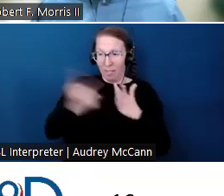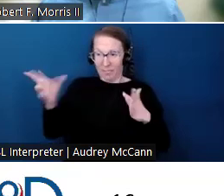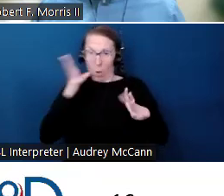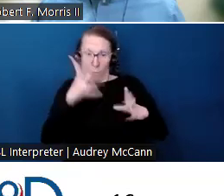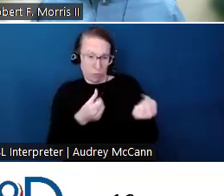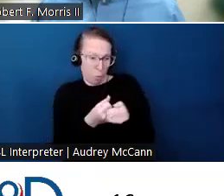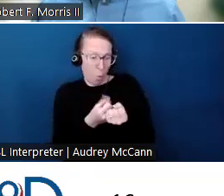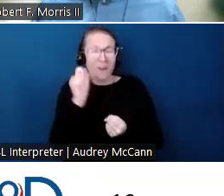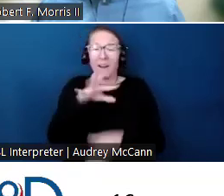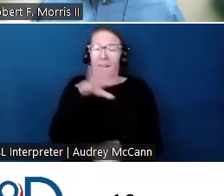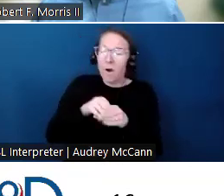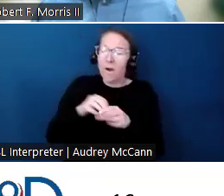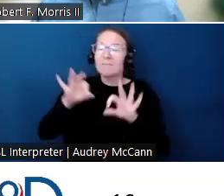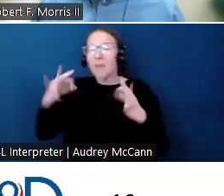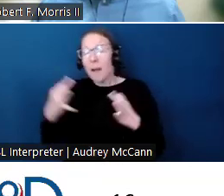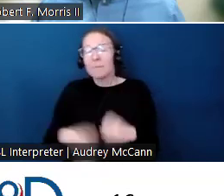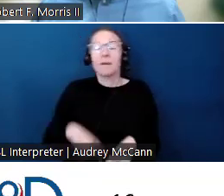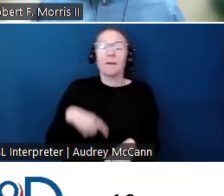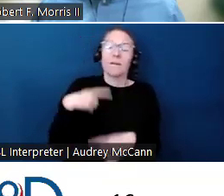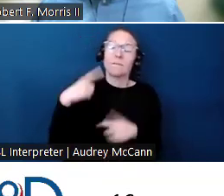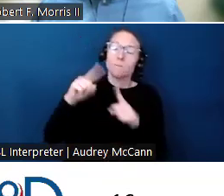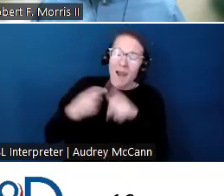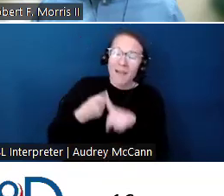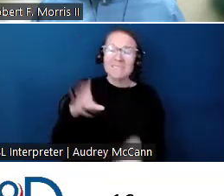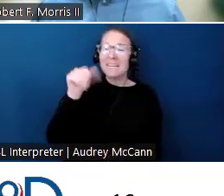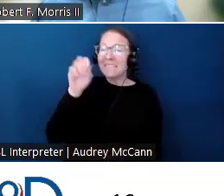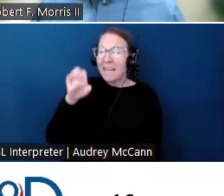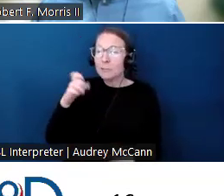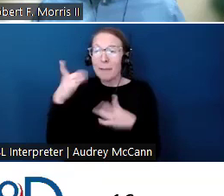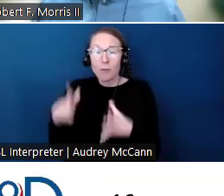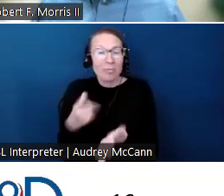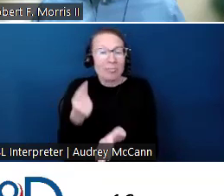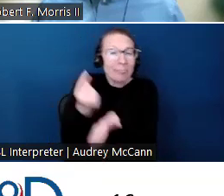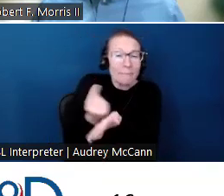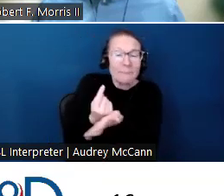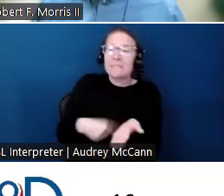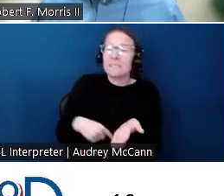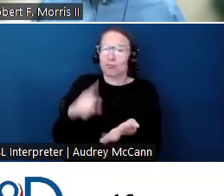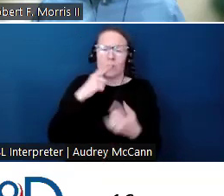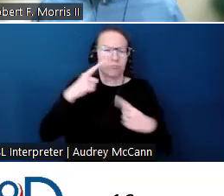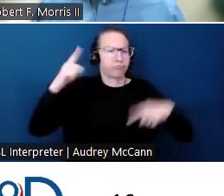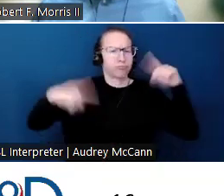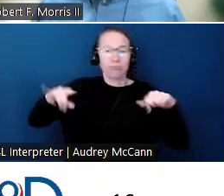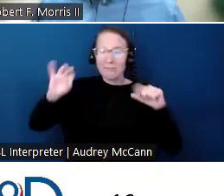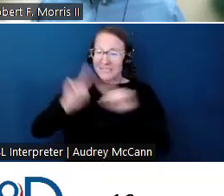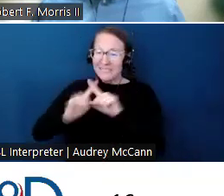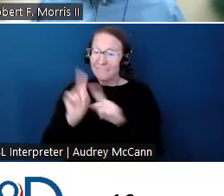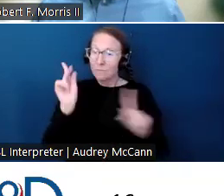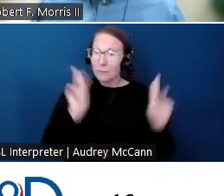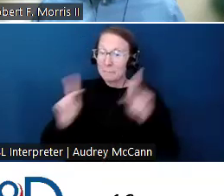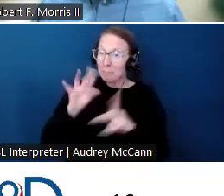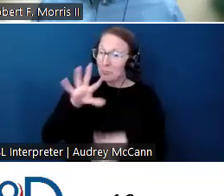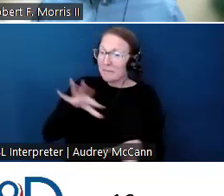family, friends, a case manager, a therapist. We've had a variety of different people be involved in